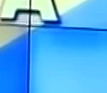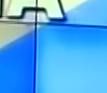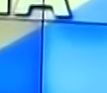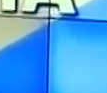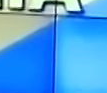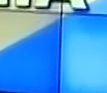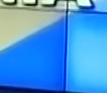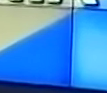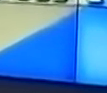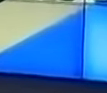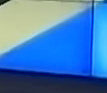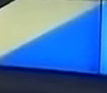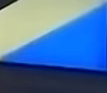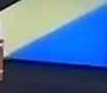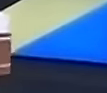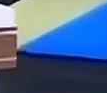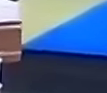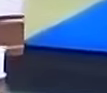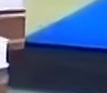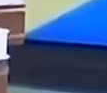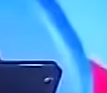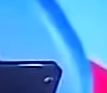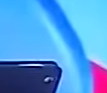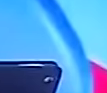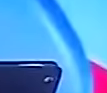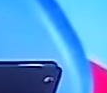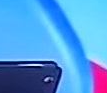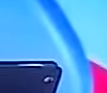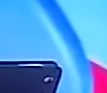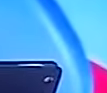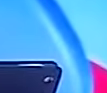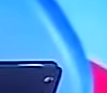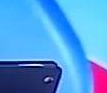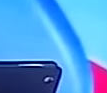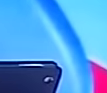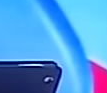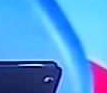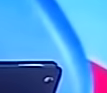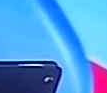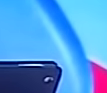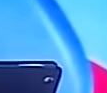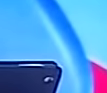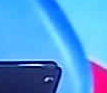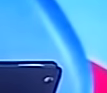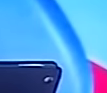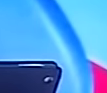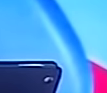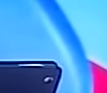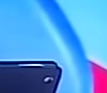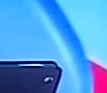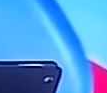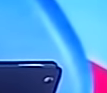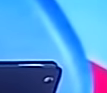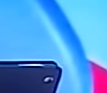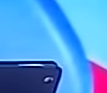It is October the 25th, 2015, Election Sunday. Now across the world, citizens